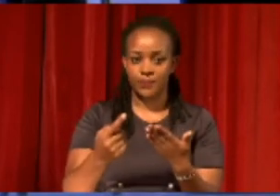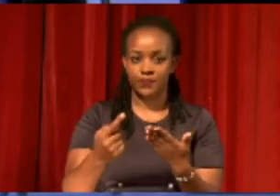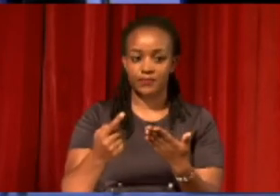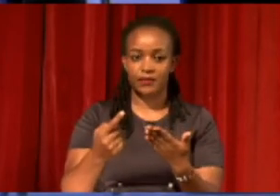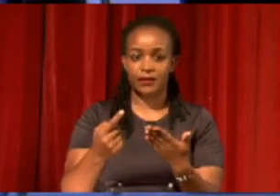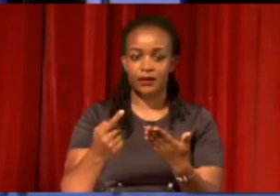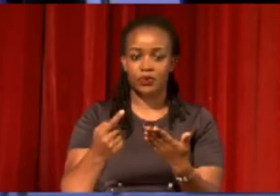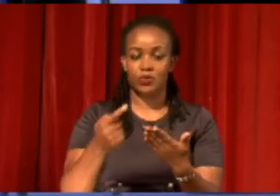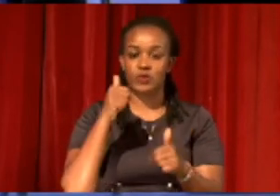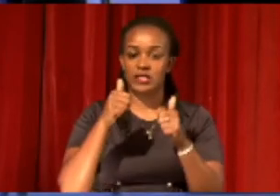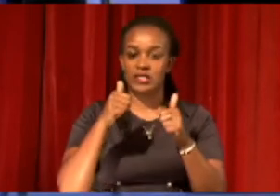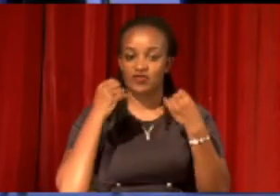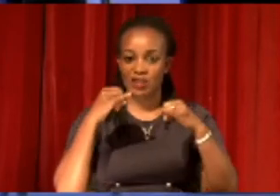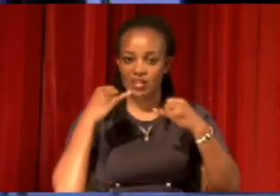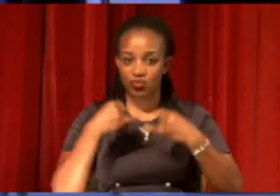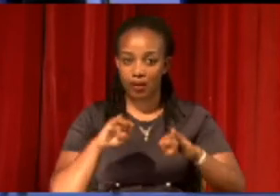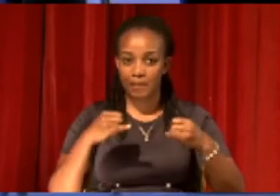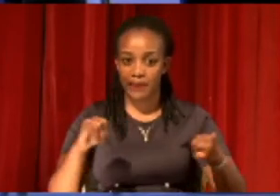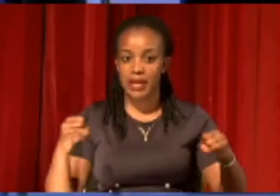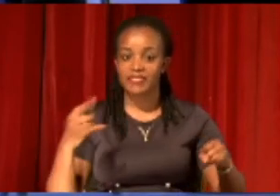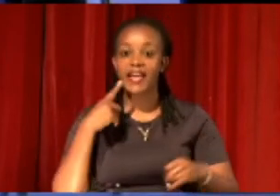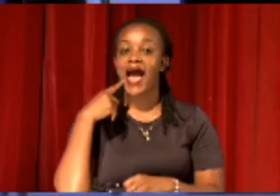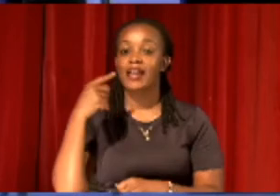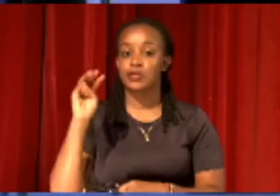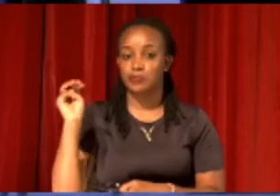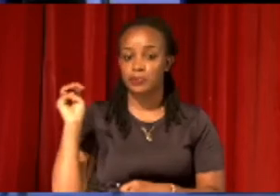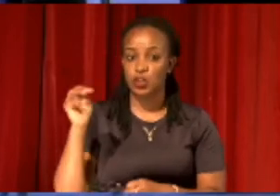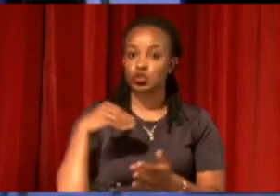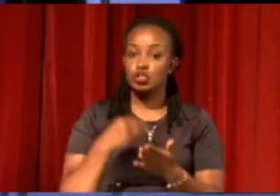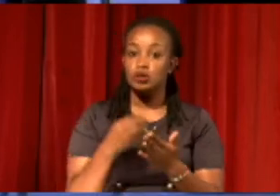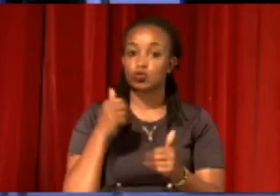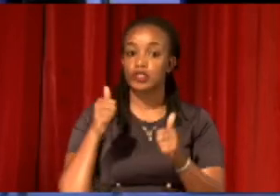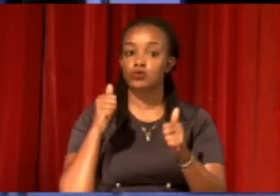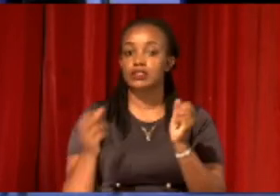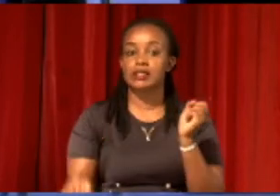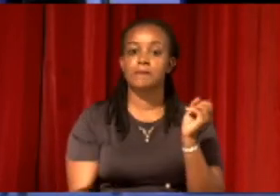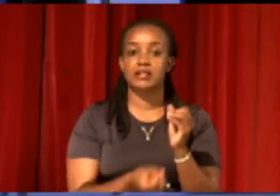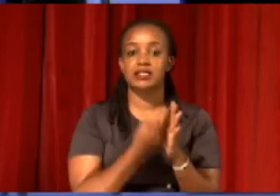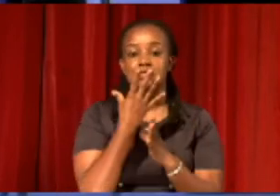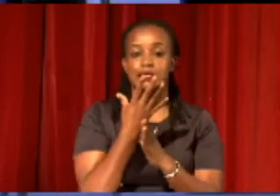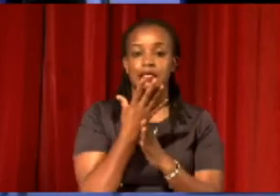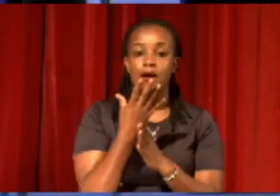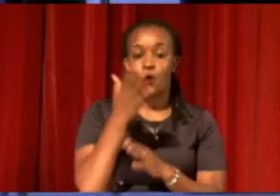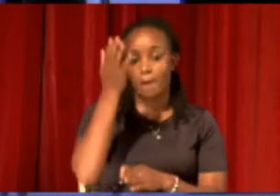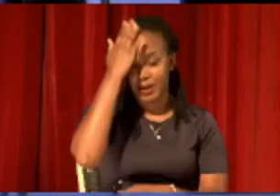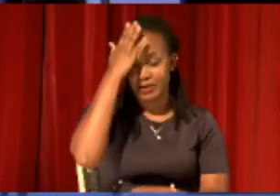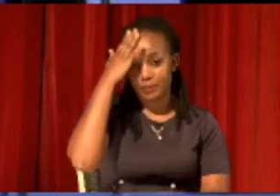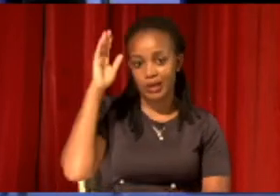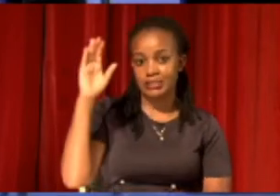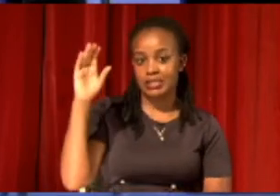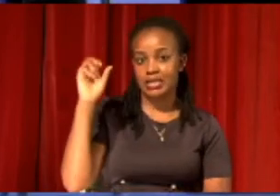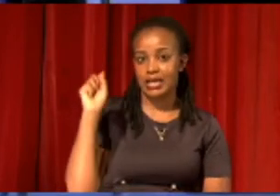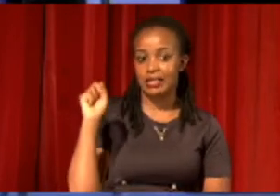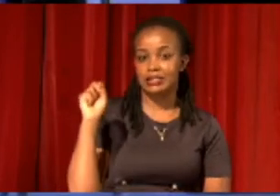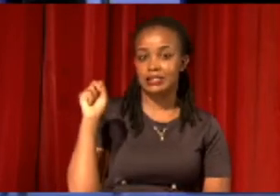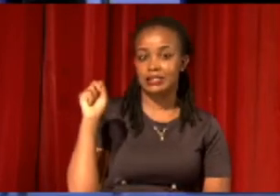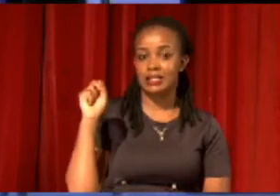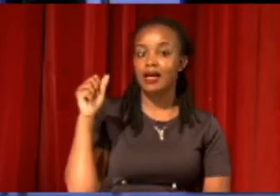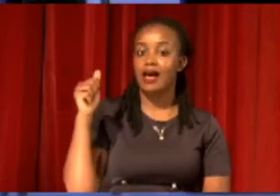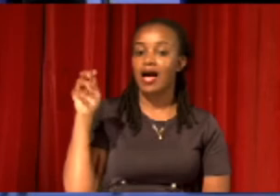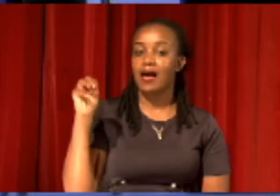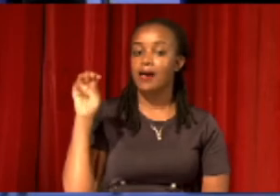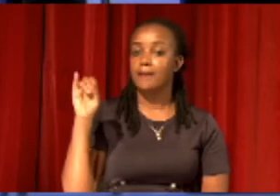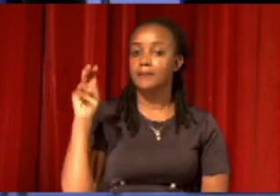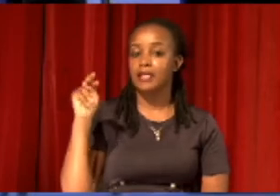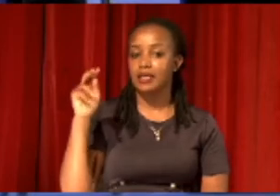will be implementing the 100 million stimulus package that was launched on Monday by CS Amina Mohamed and, you know, announced about a